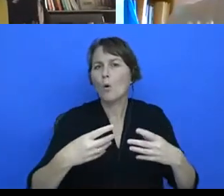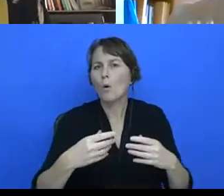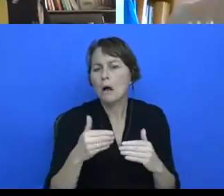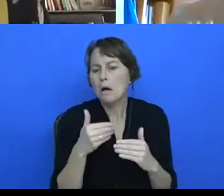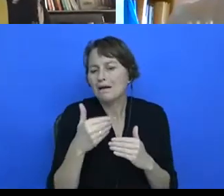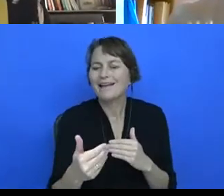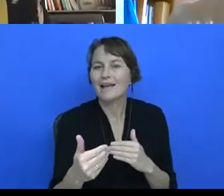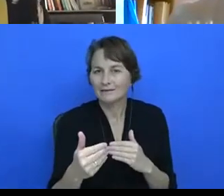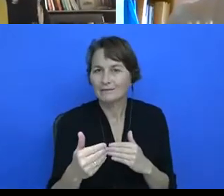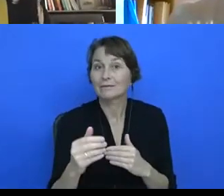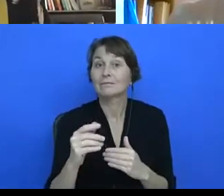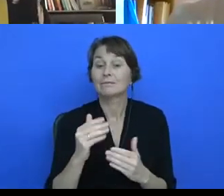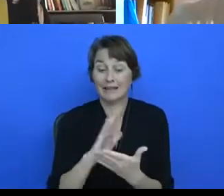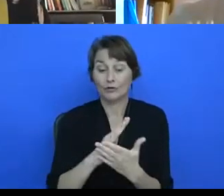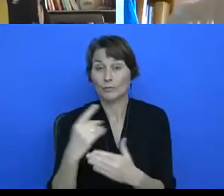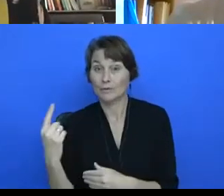really accessible for everybody.